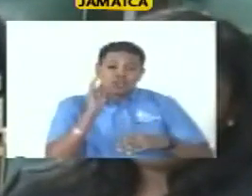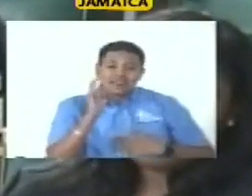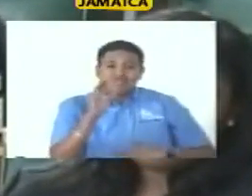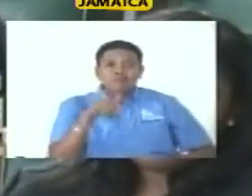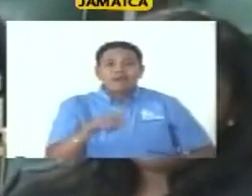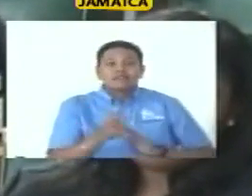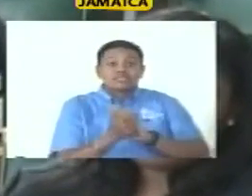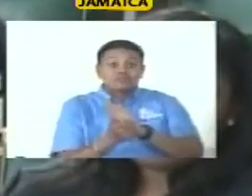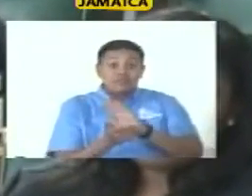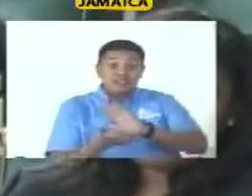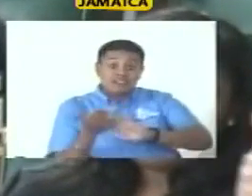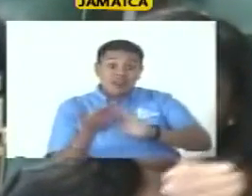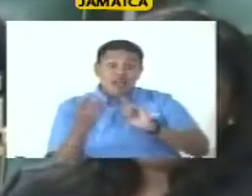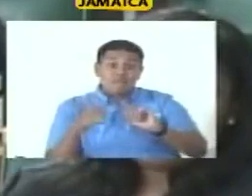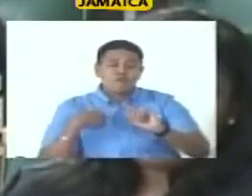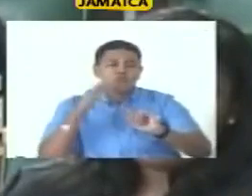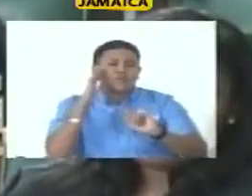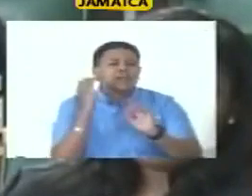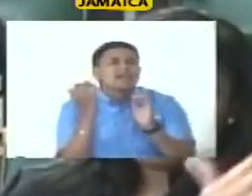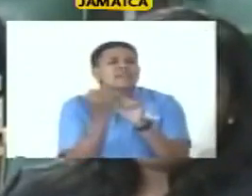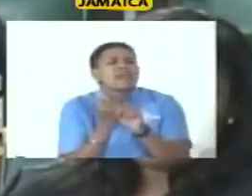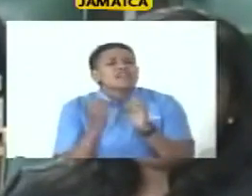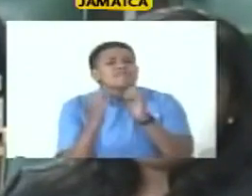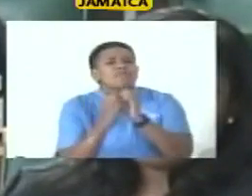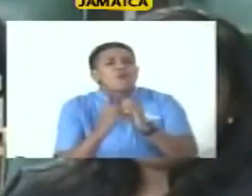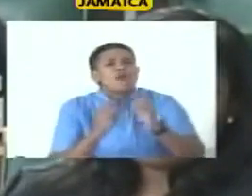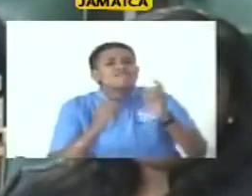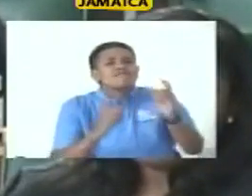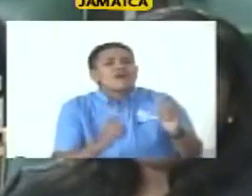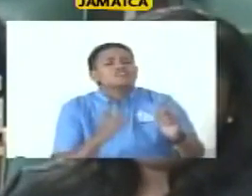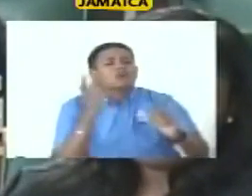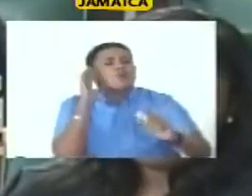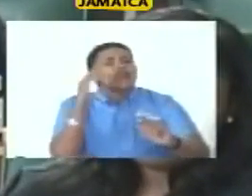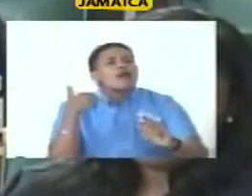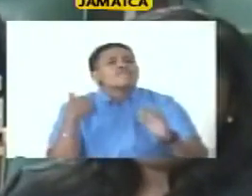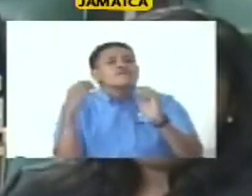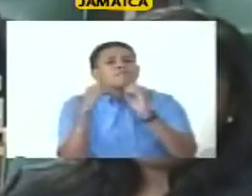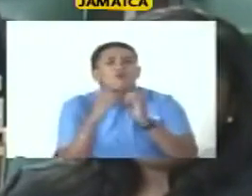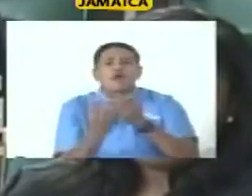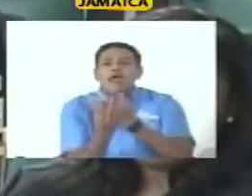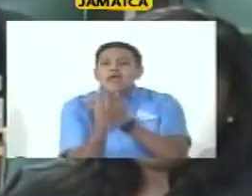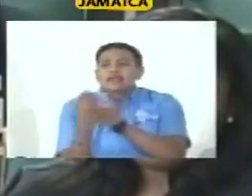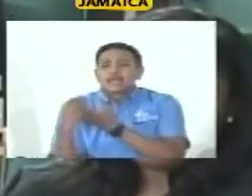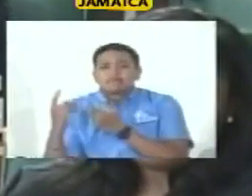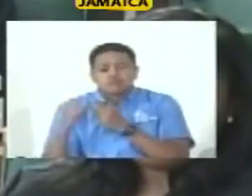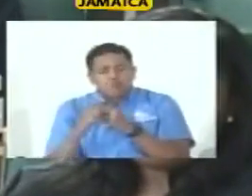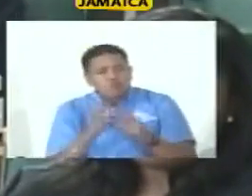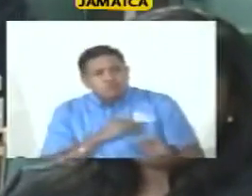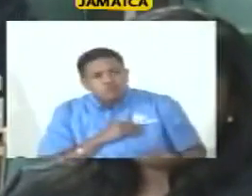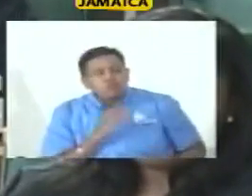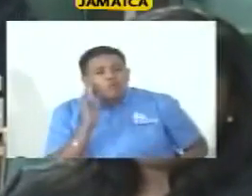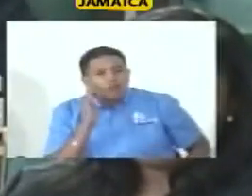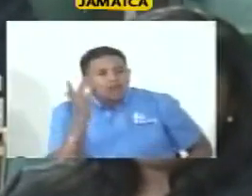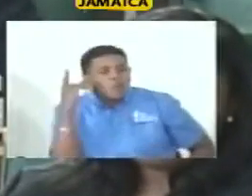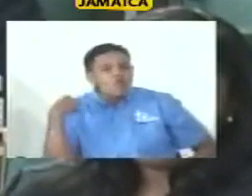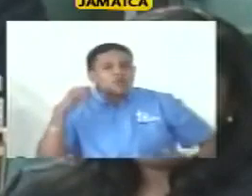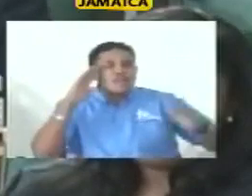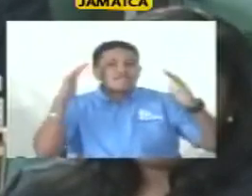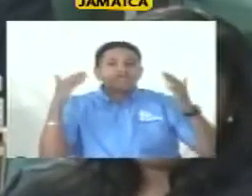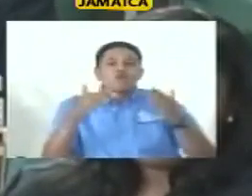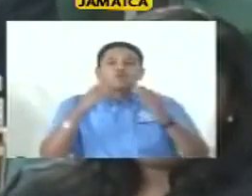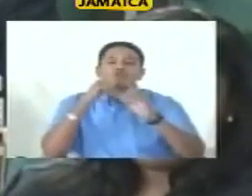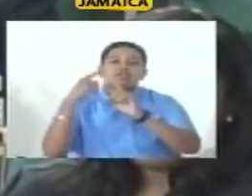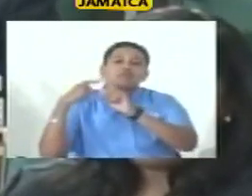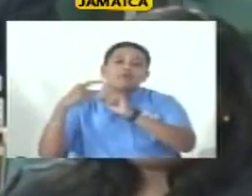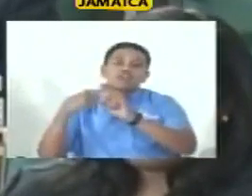bill, then we will get further and faster, and we will have greater engagement and buy-in, because we will focus on the